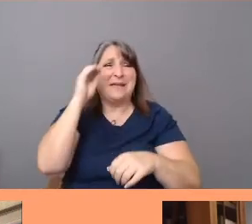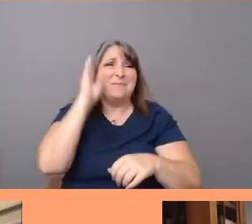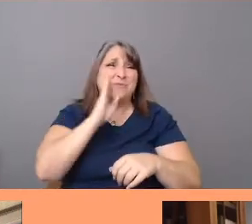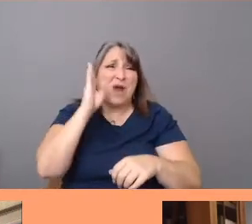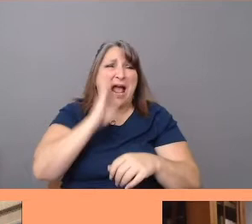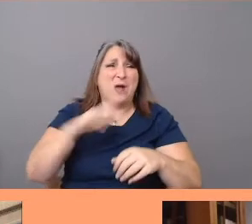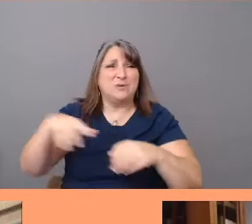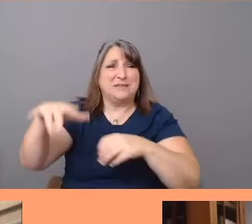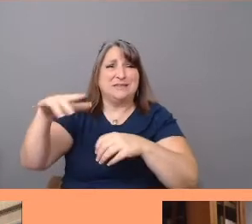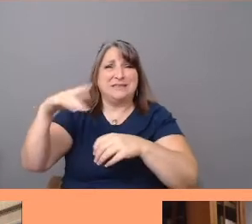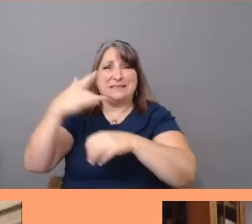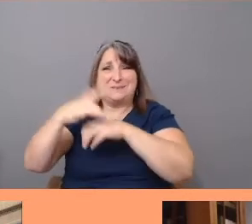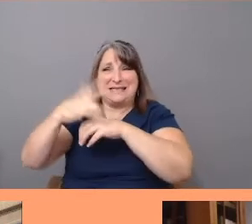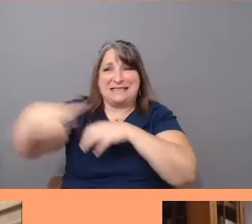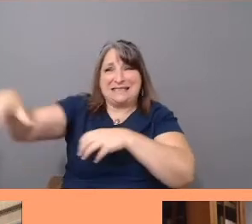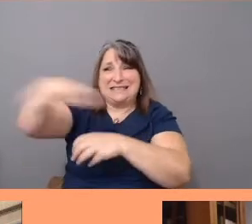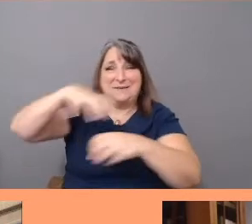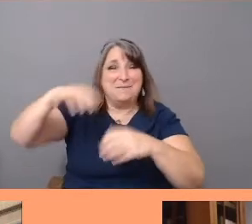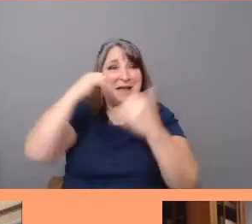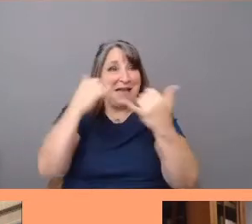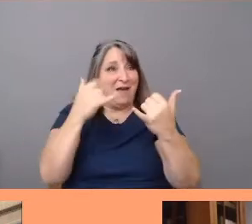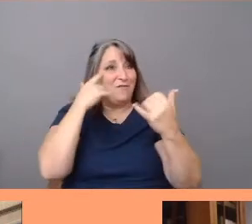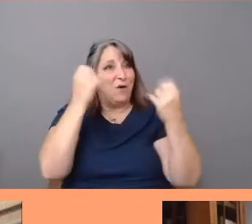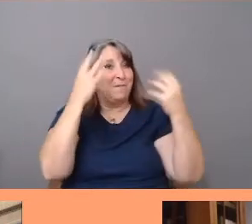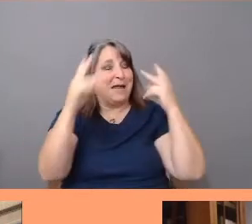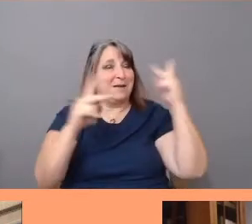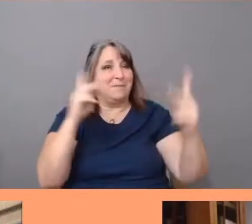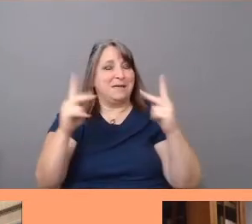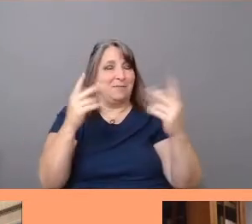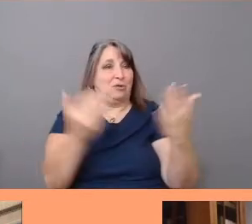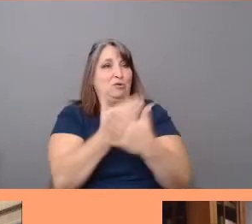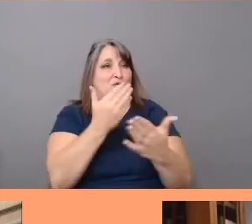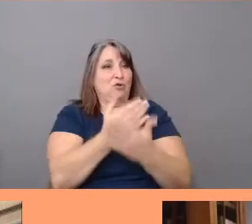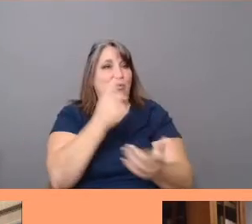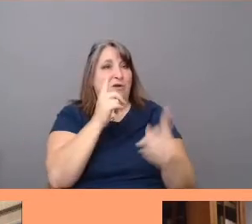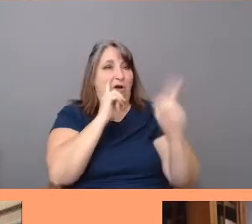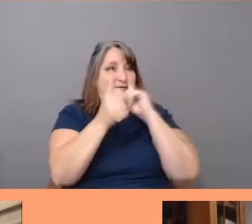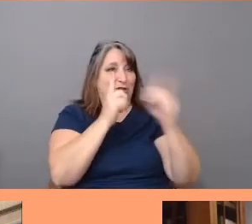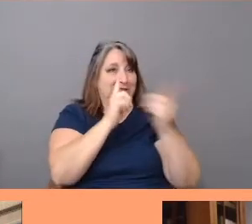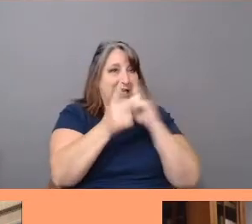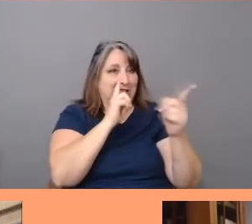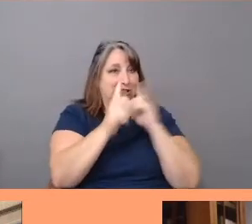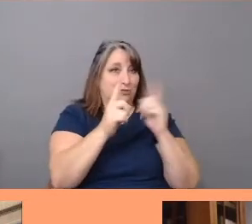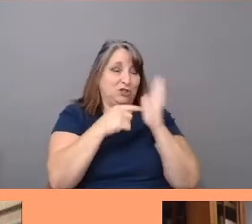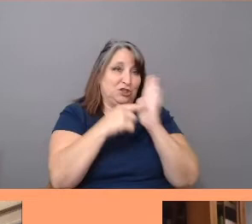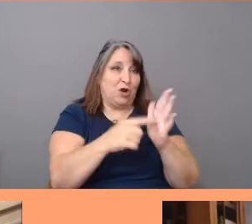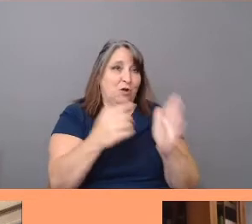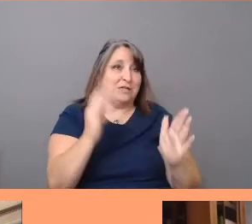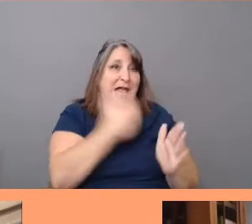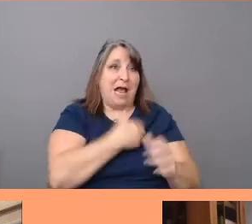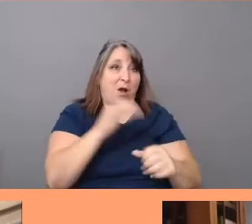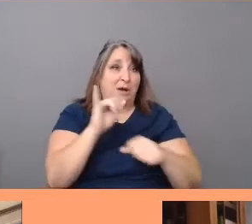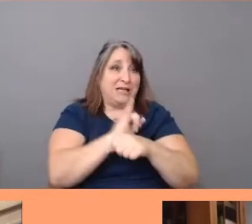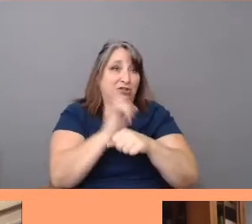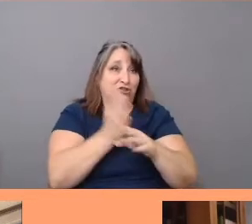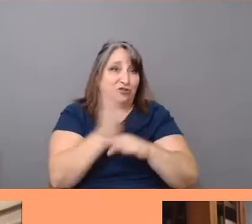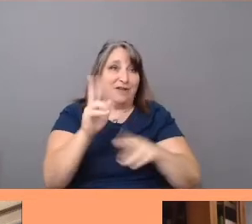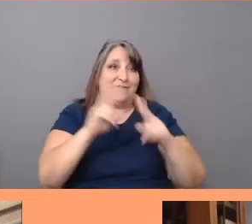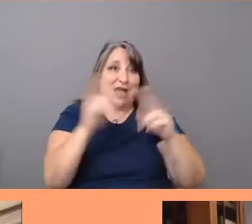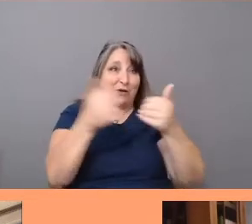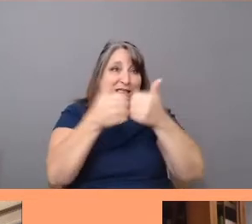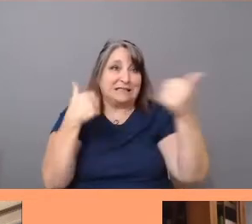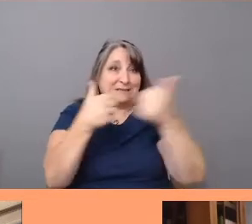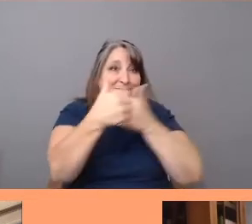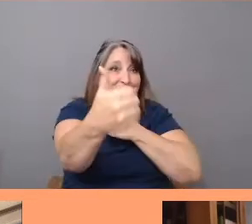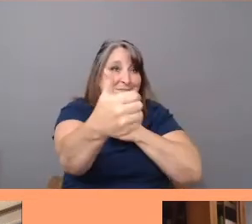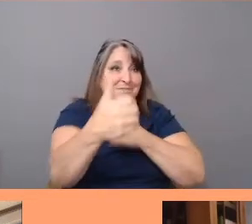newish conversation, which just sort of underlines the tremendous divide that exists in our industry. And I really want to